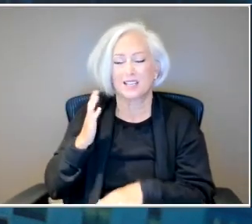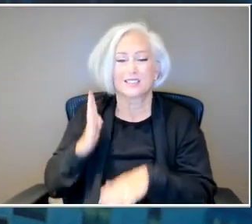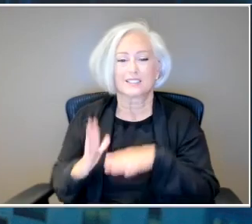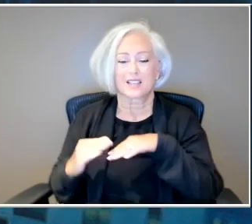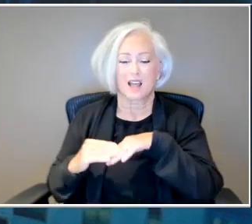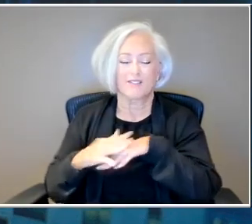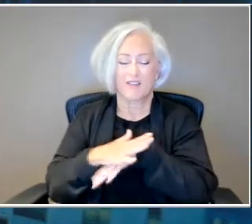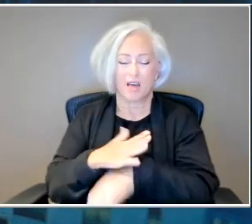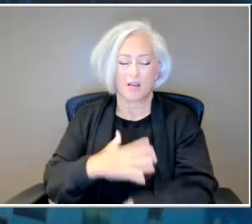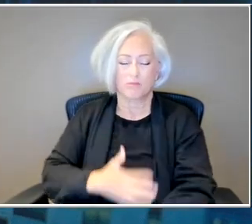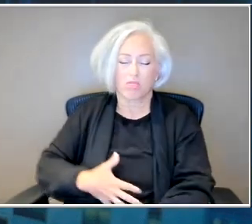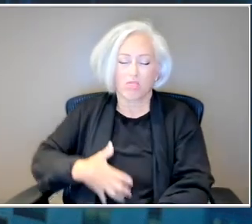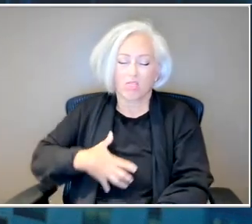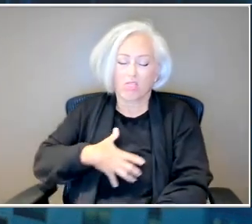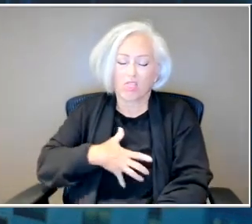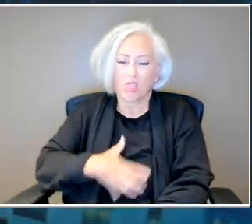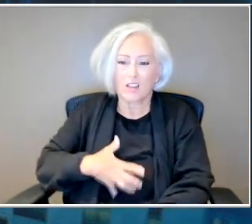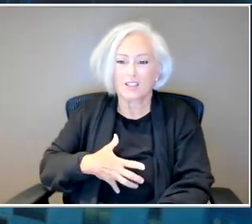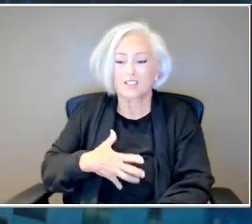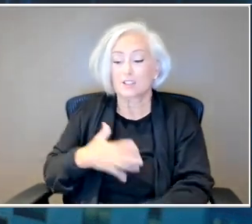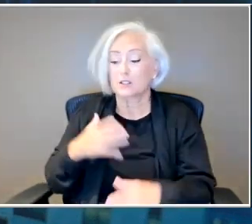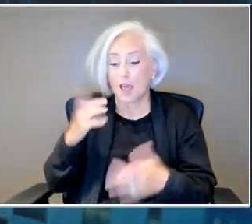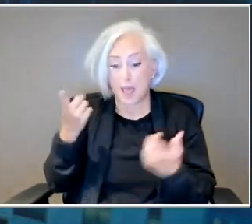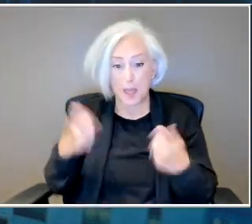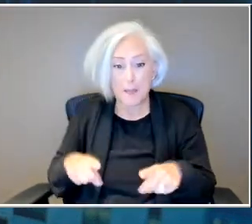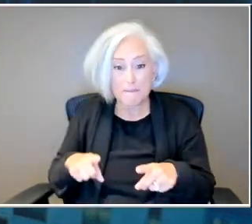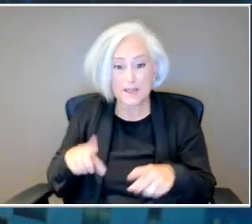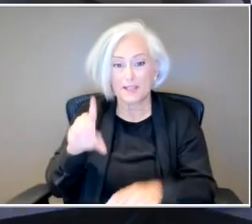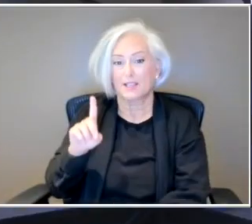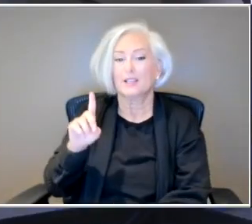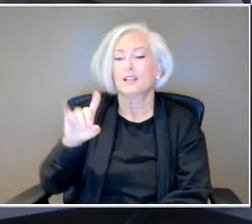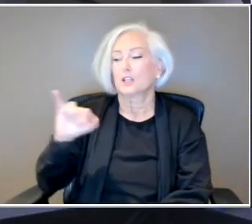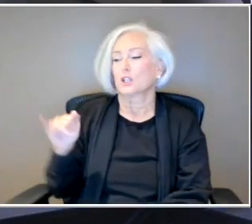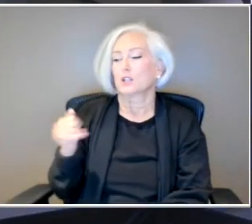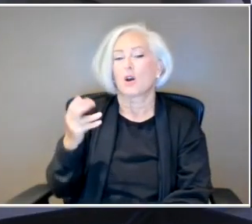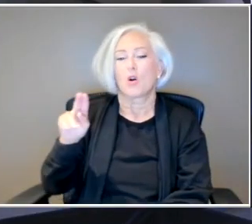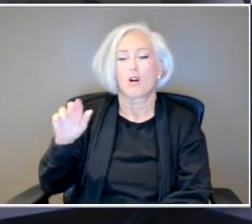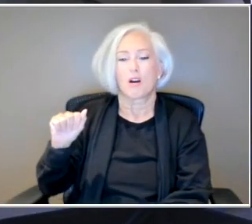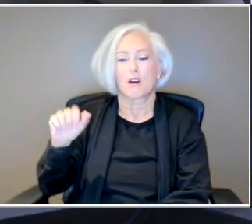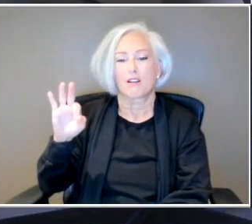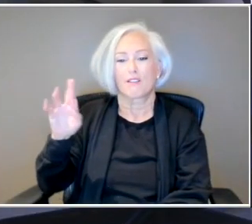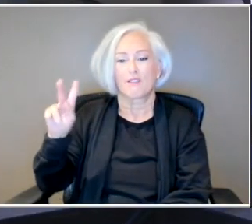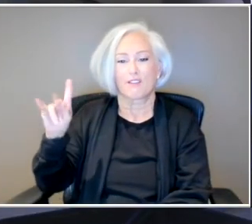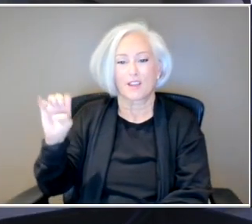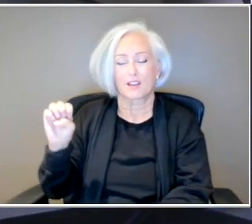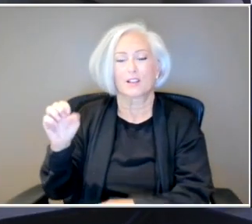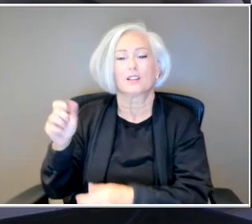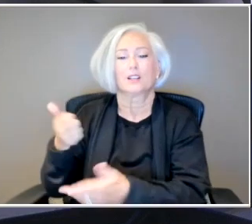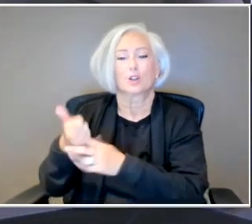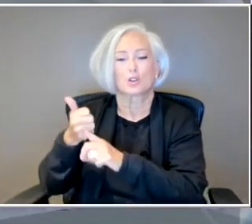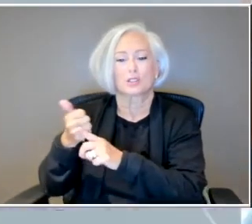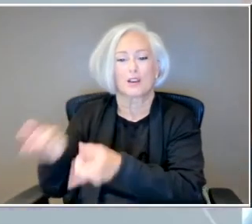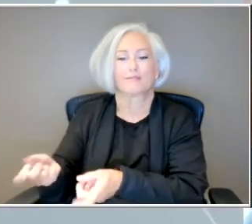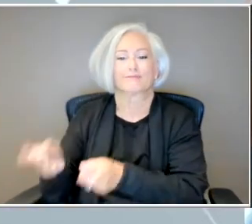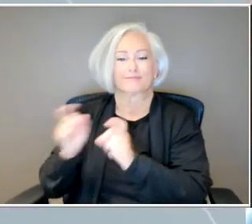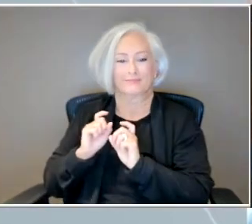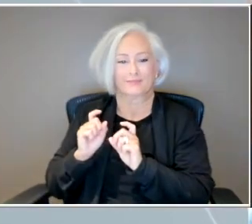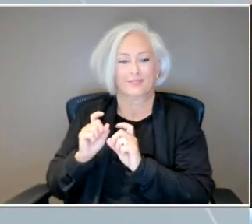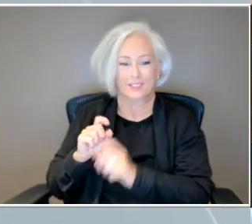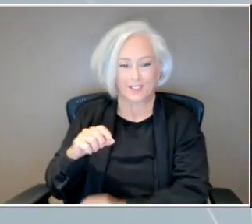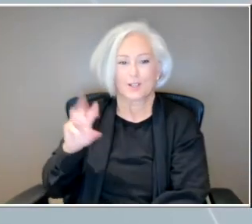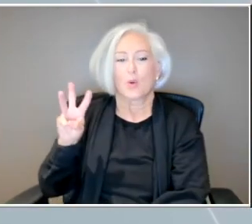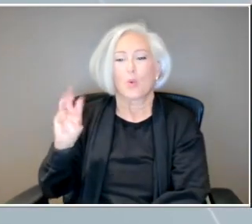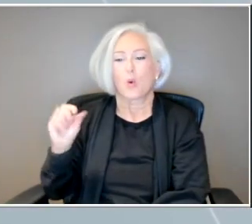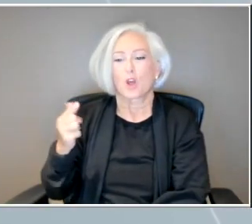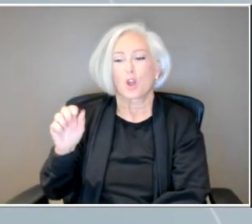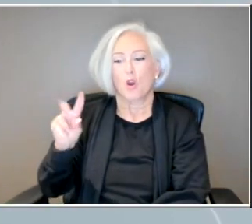So Dr. Finkel was able to put me on the Wegovy. So we have some pictures. We always like a good before and after picture